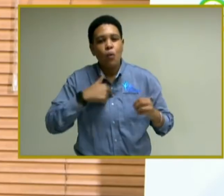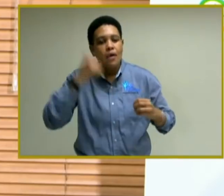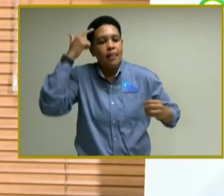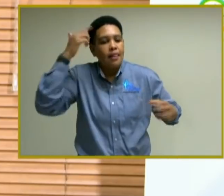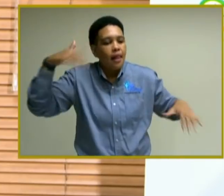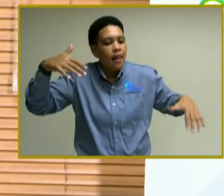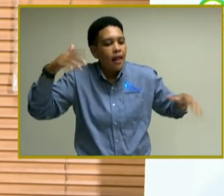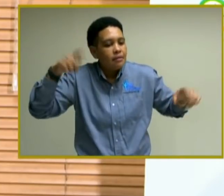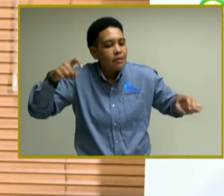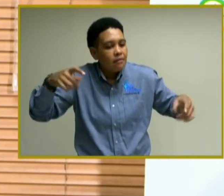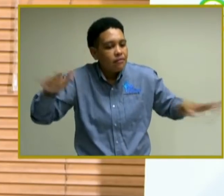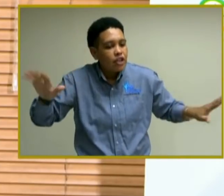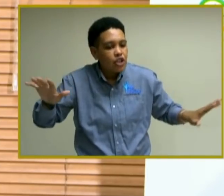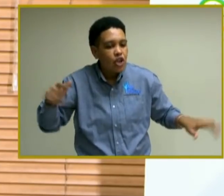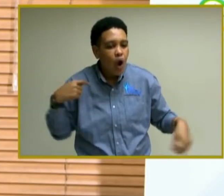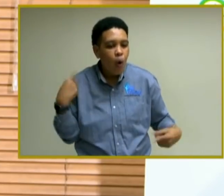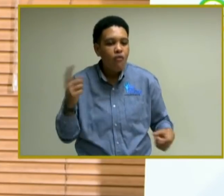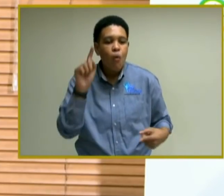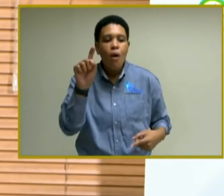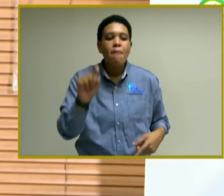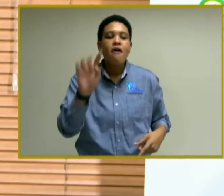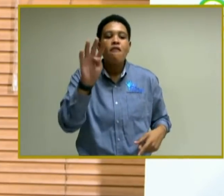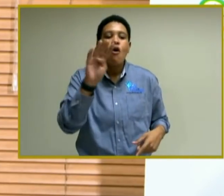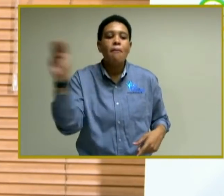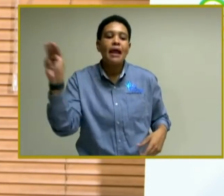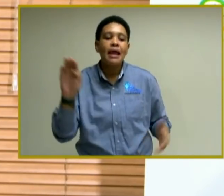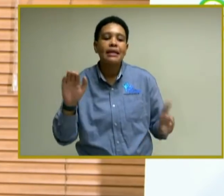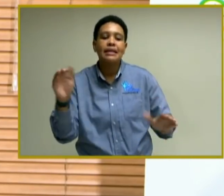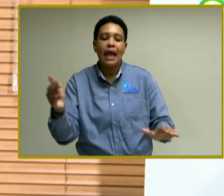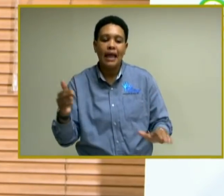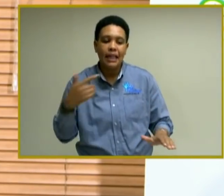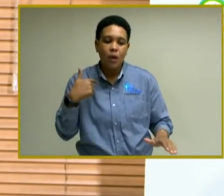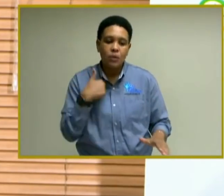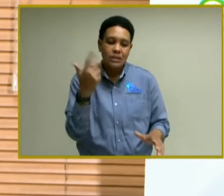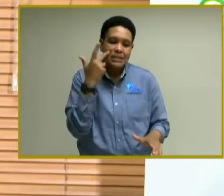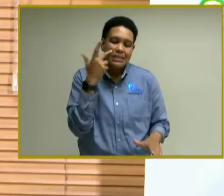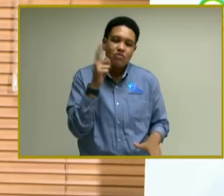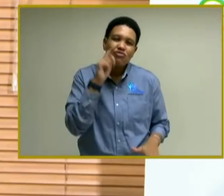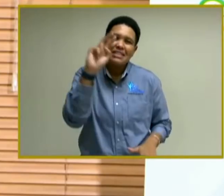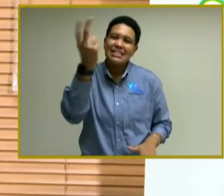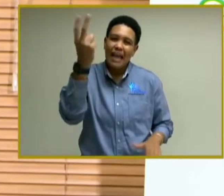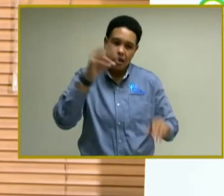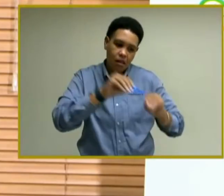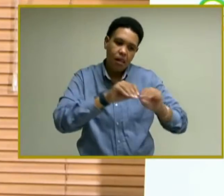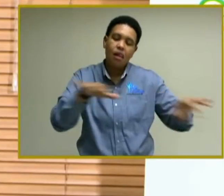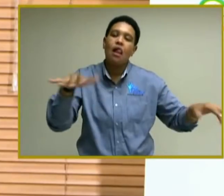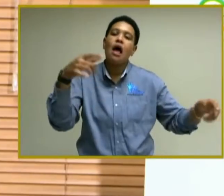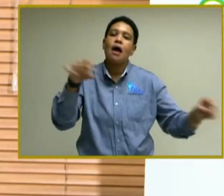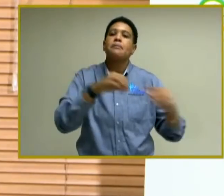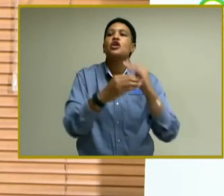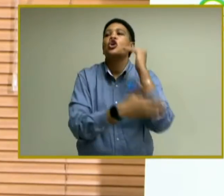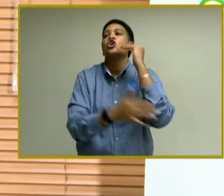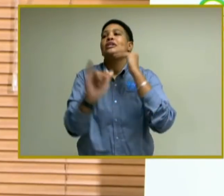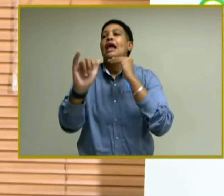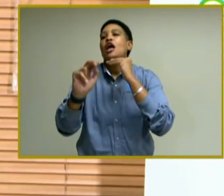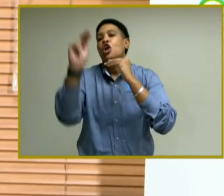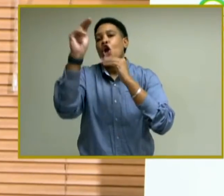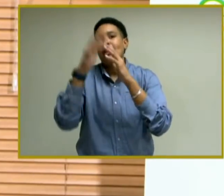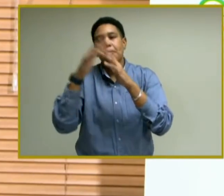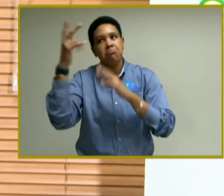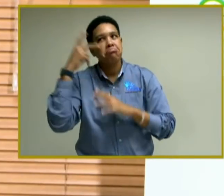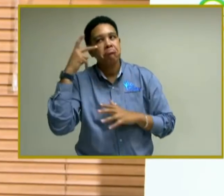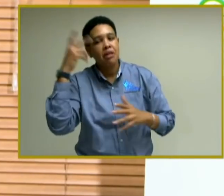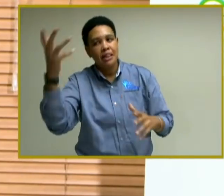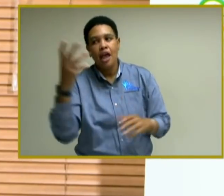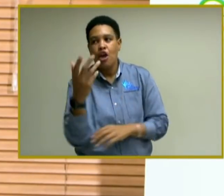been tested, and over 1.4 million deaths. And we're seeing a second wave in countries like North America.